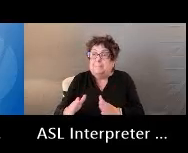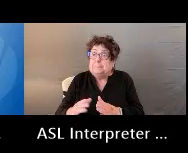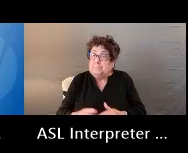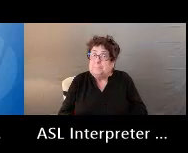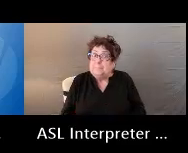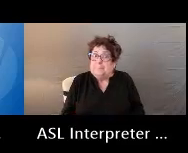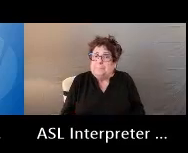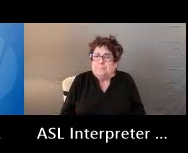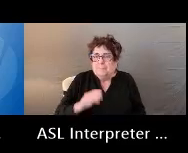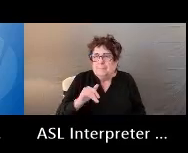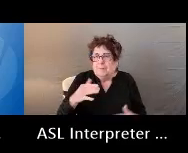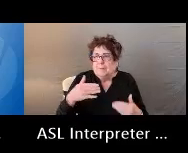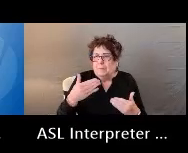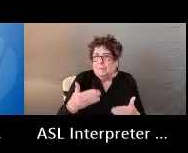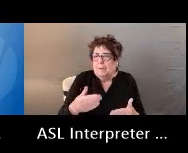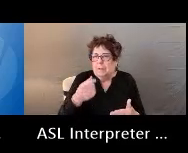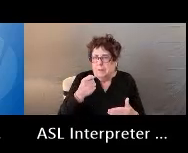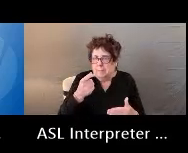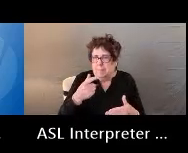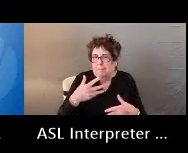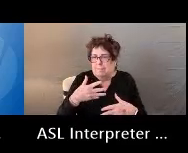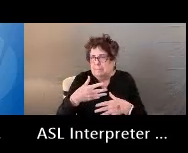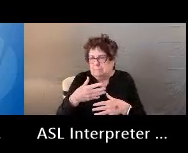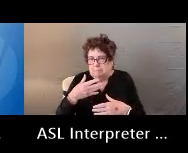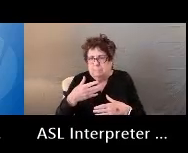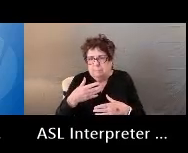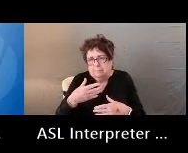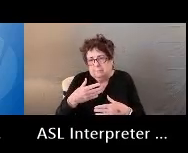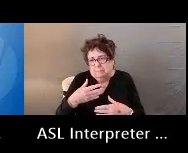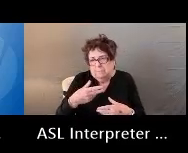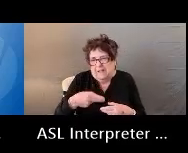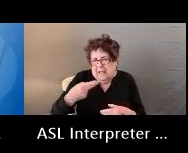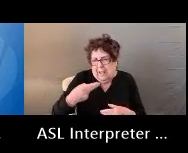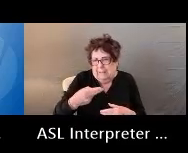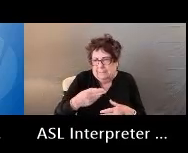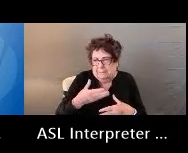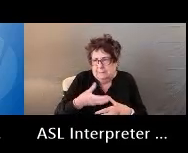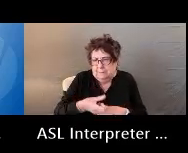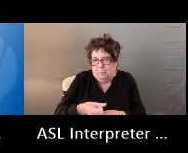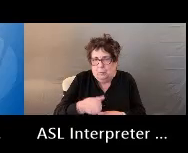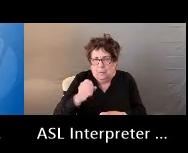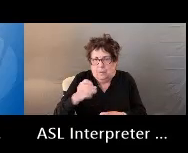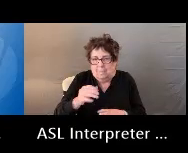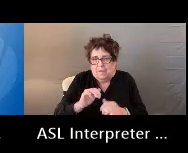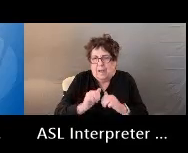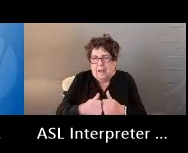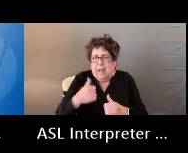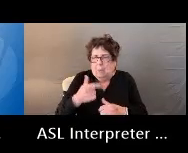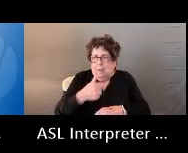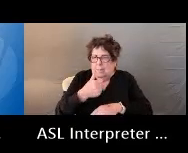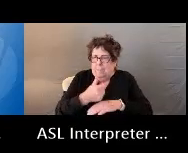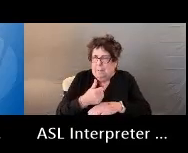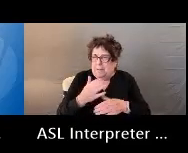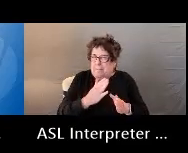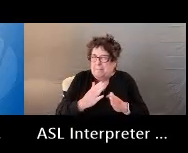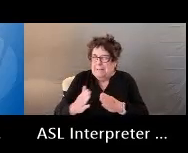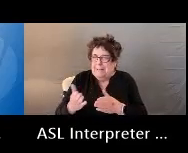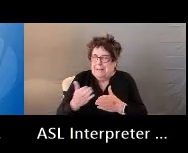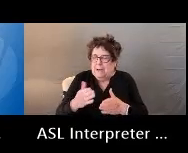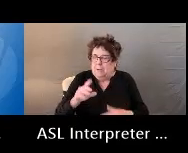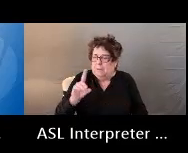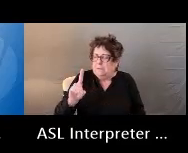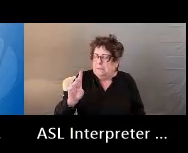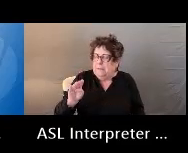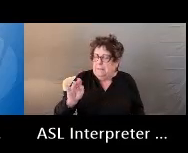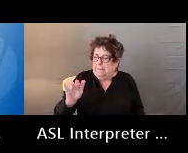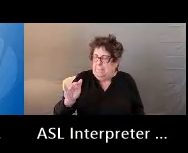of how we implemented the plan here at DMAS. And just wanted to provide a little bit more